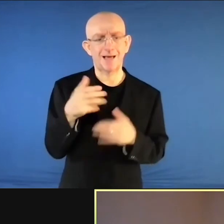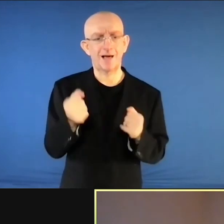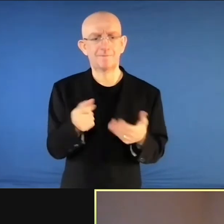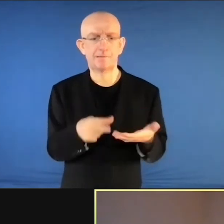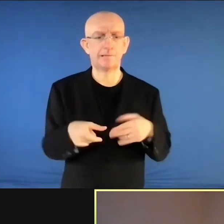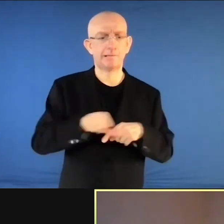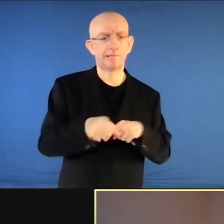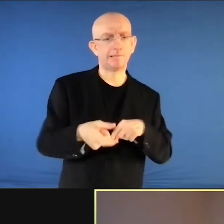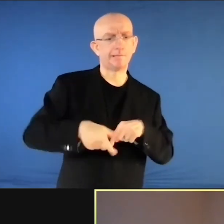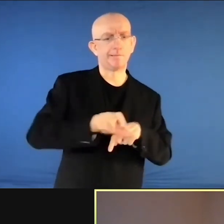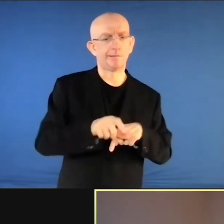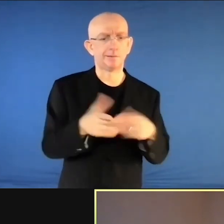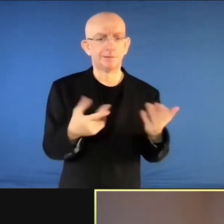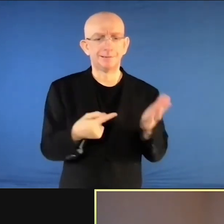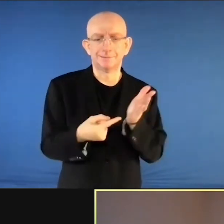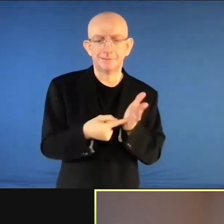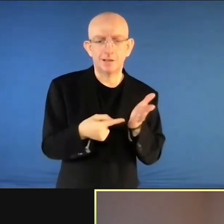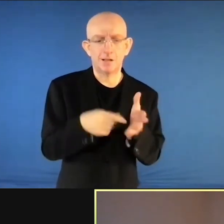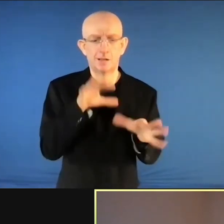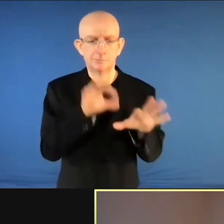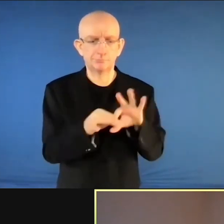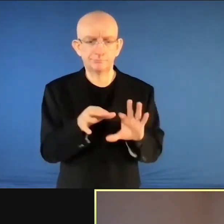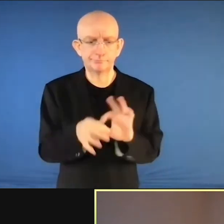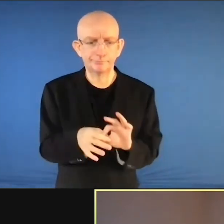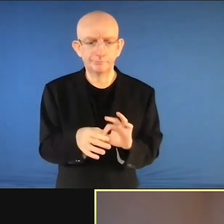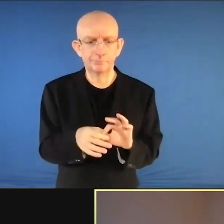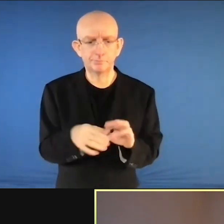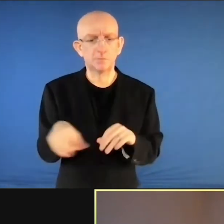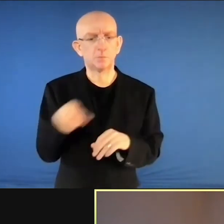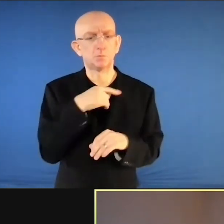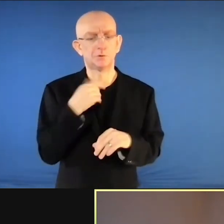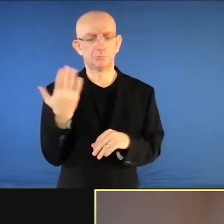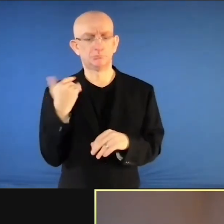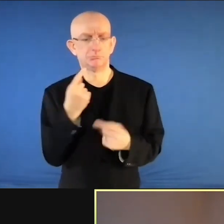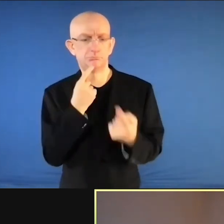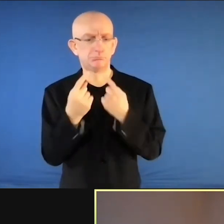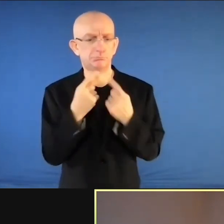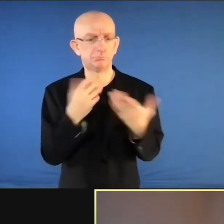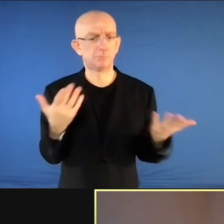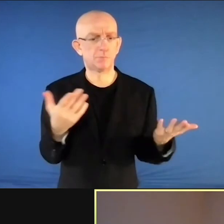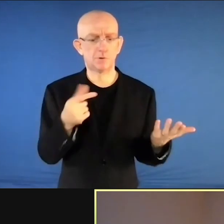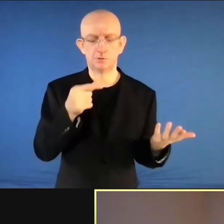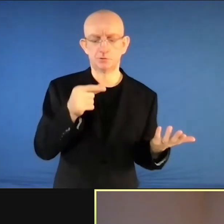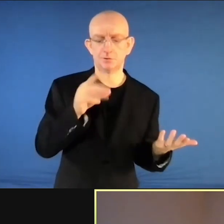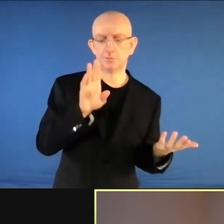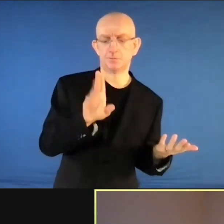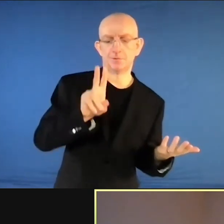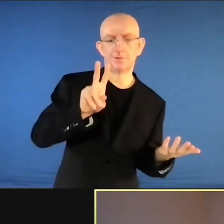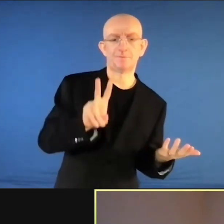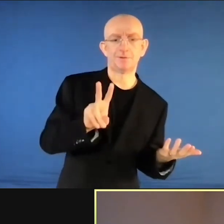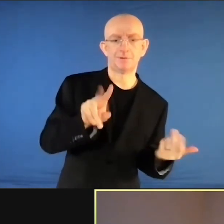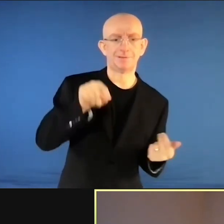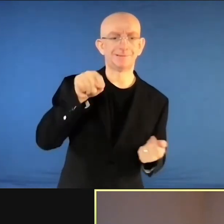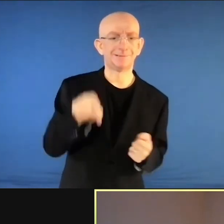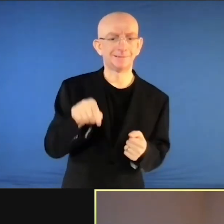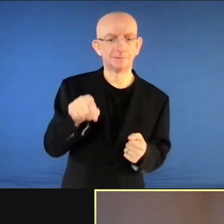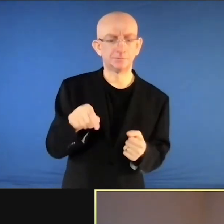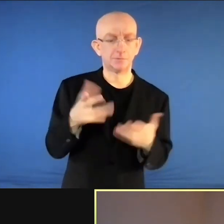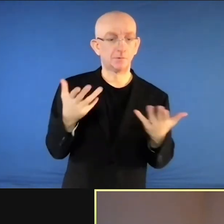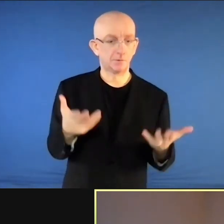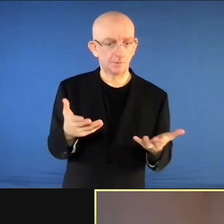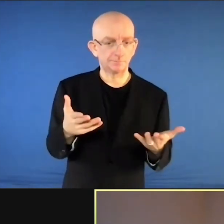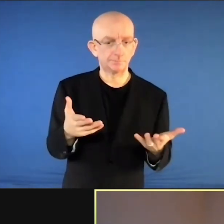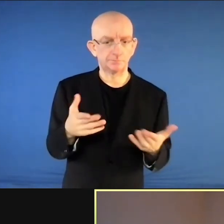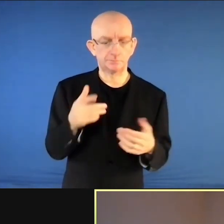from a humanitarian perspective, there is an endless array of documentation